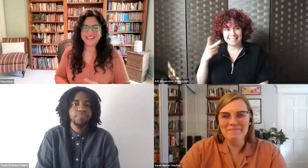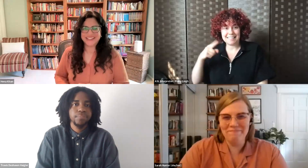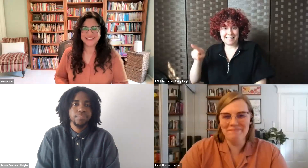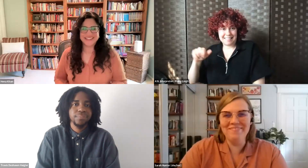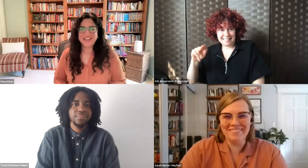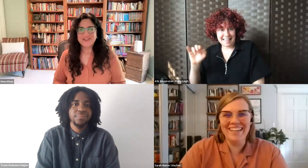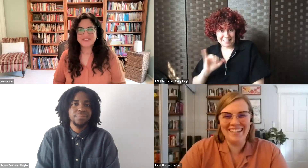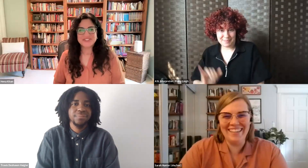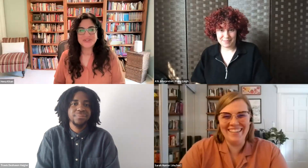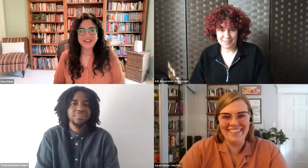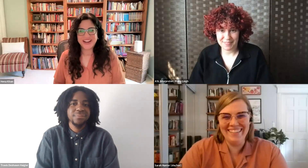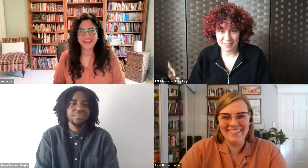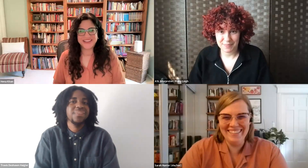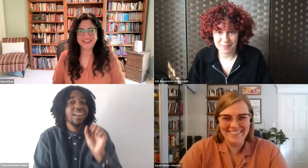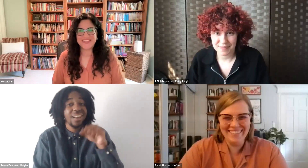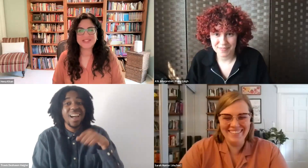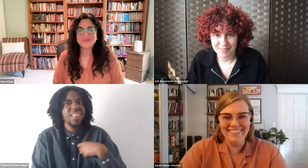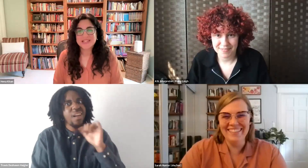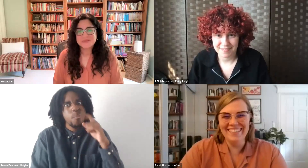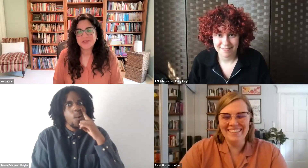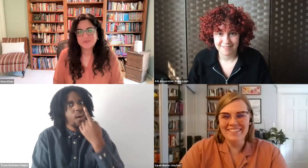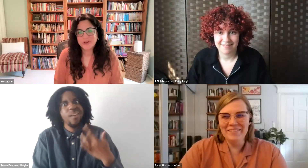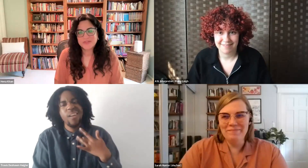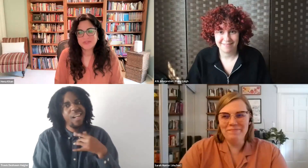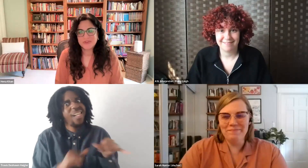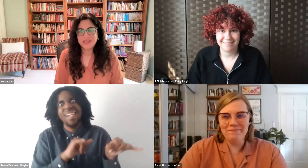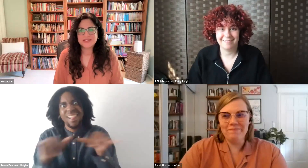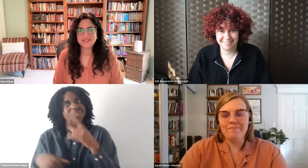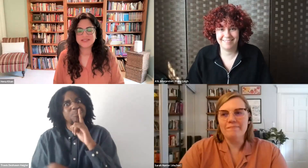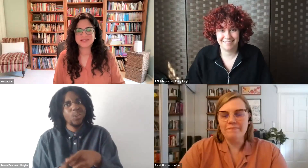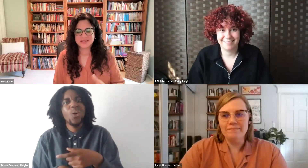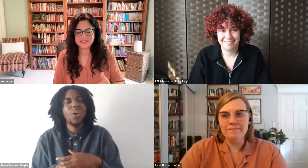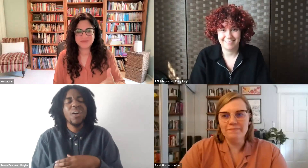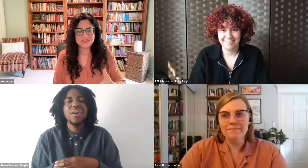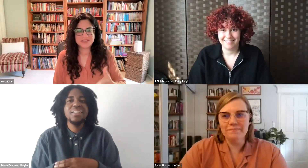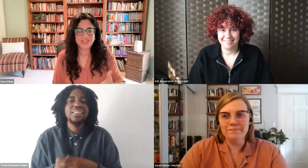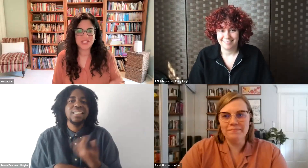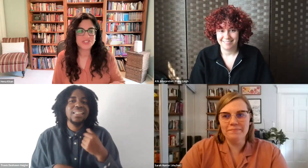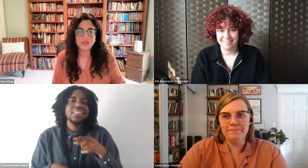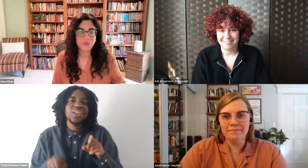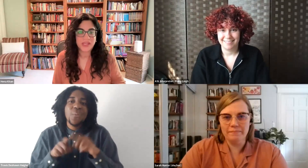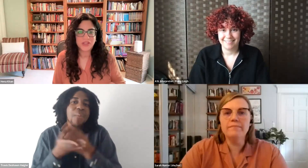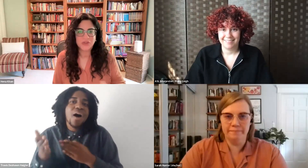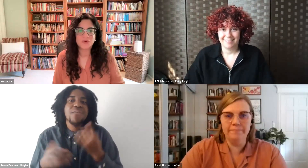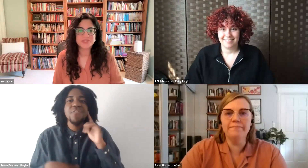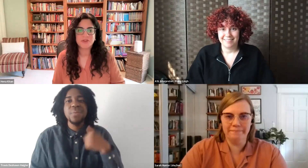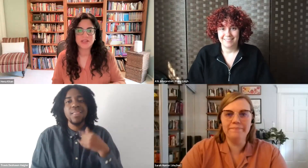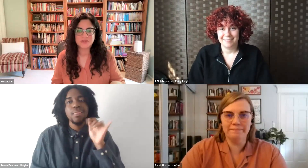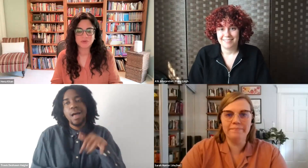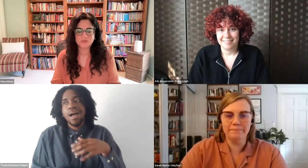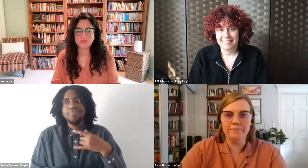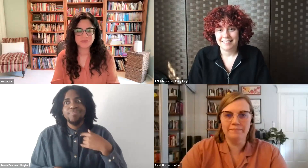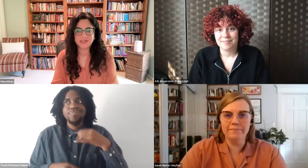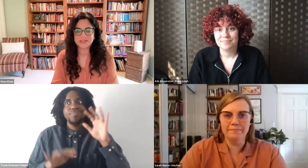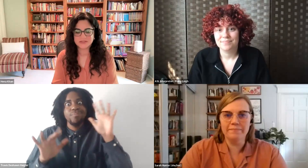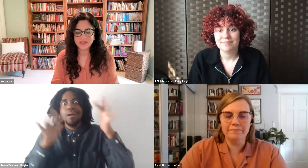children. For sure. And that's also part of it for me is this the demystification in a way. Of course, I'm writing